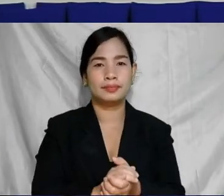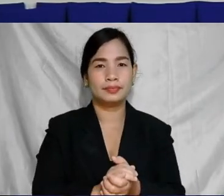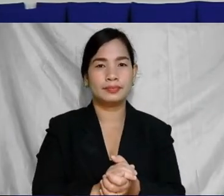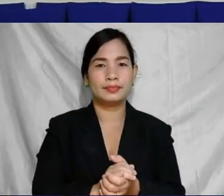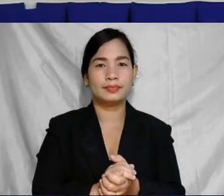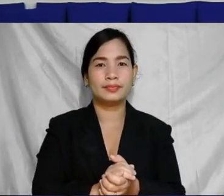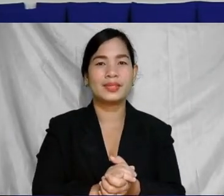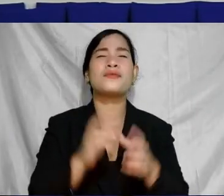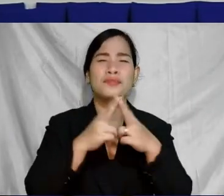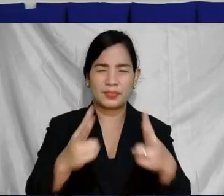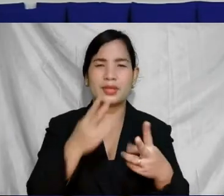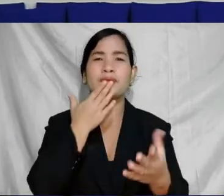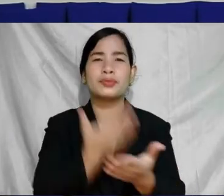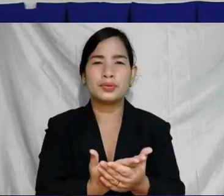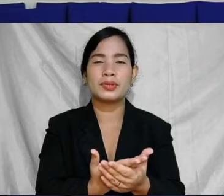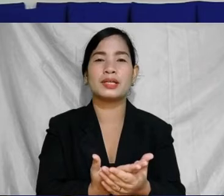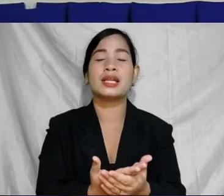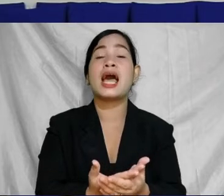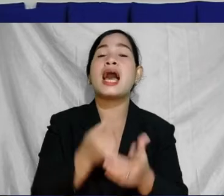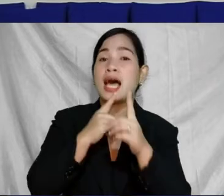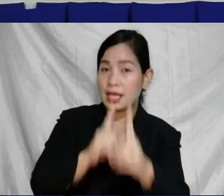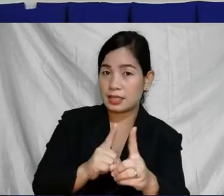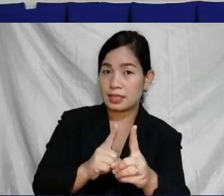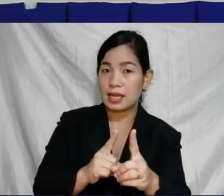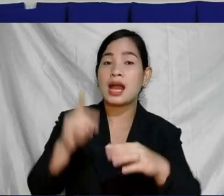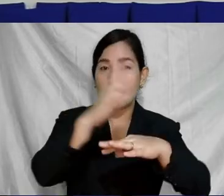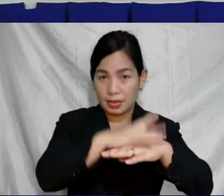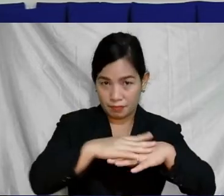Very good. We are going to use evaporation.